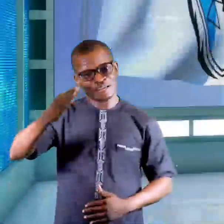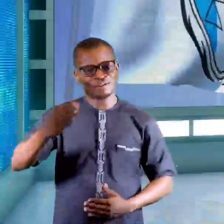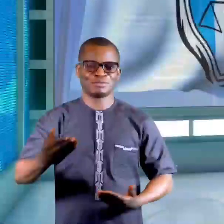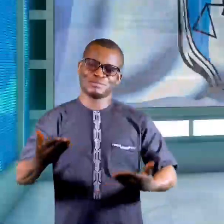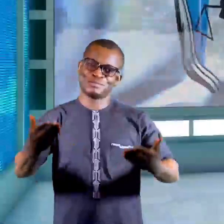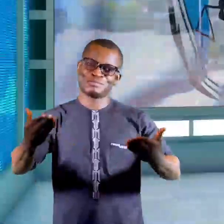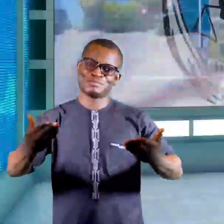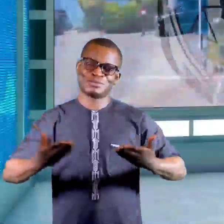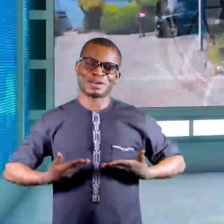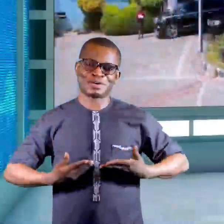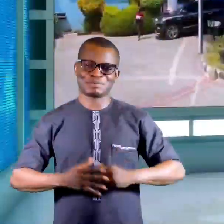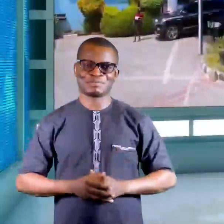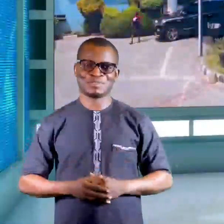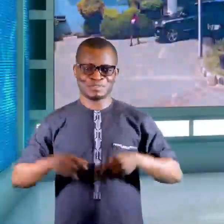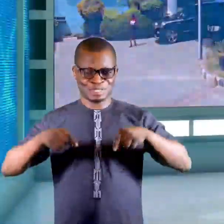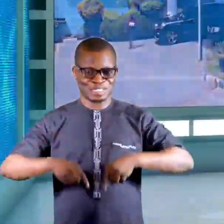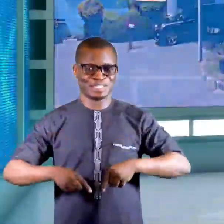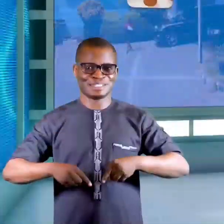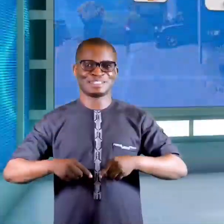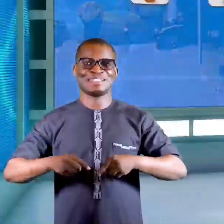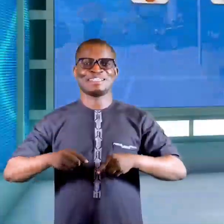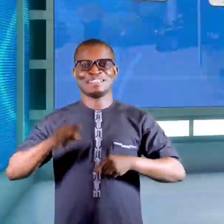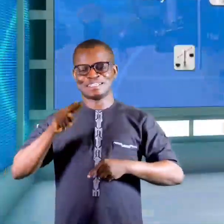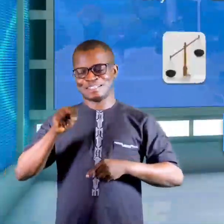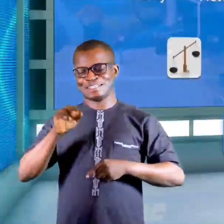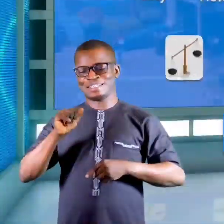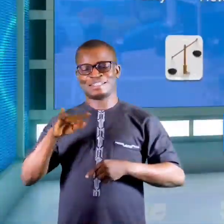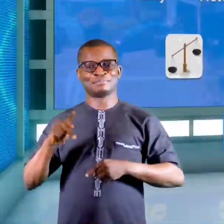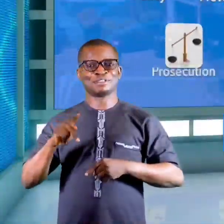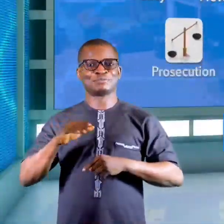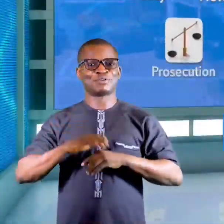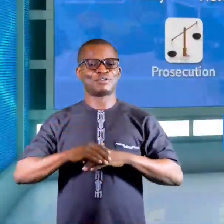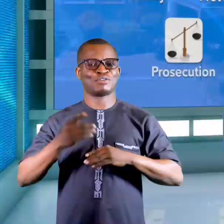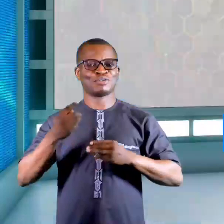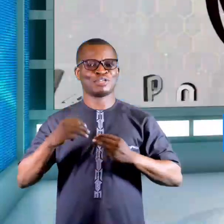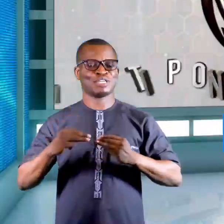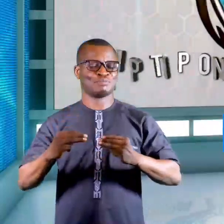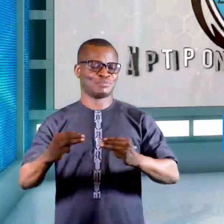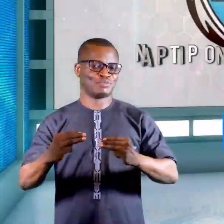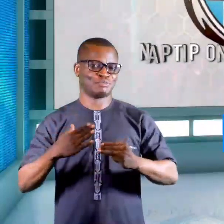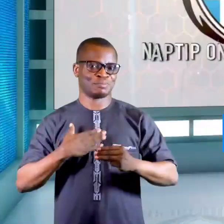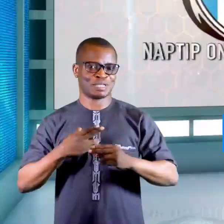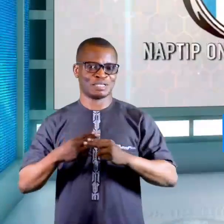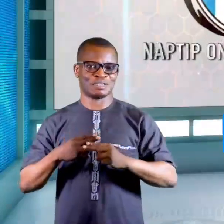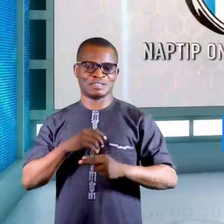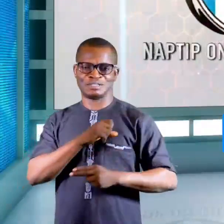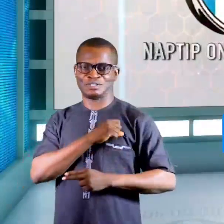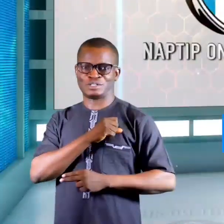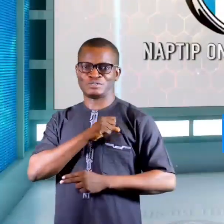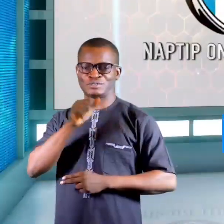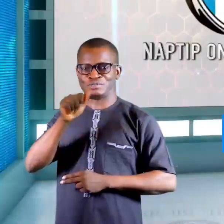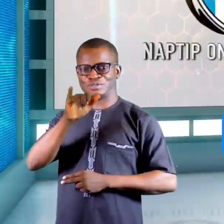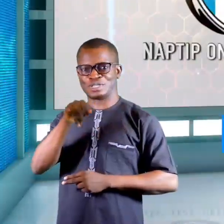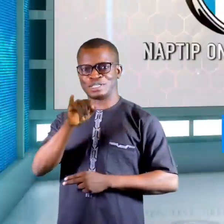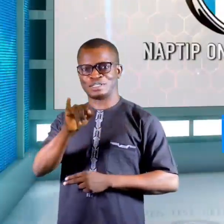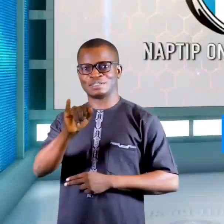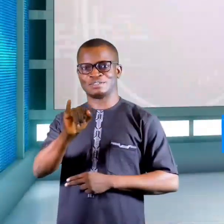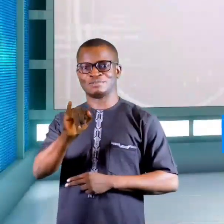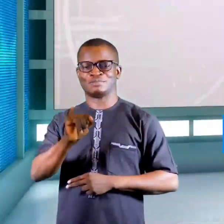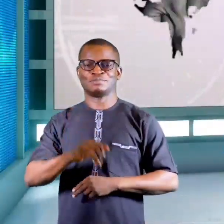Hello and welcome to yet another episode of NAPTIP On The Move. My name is